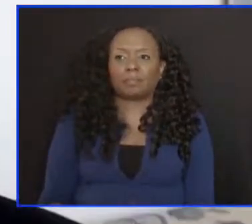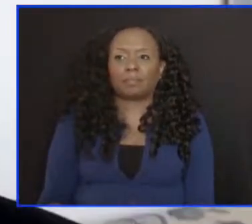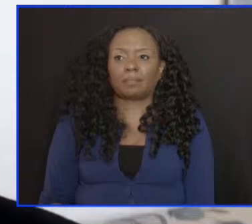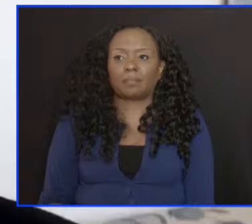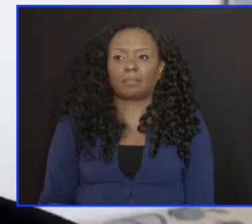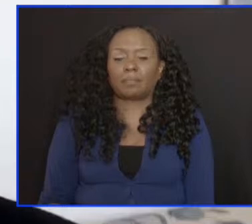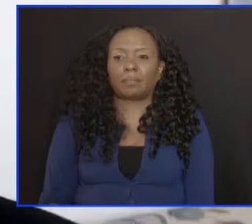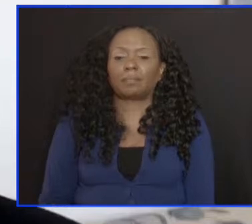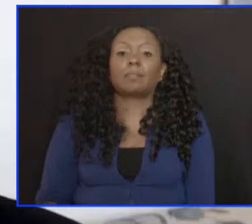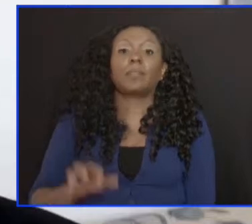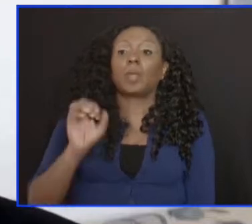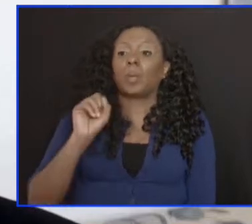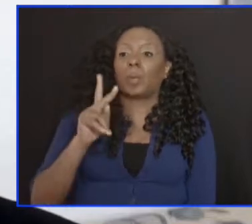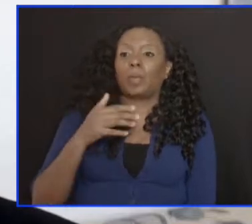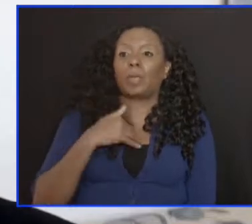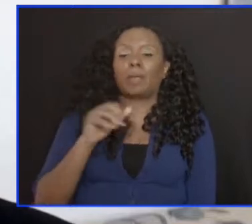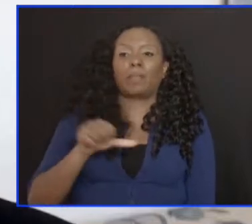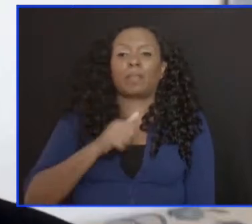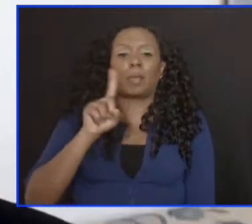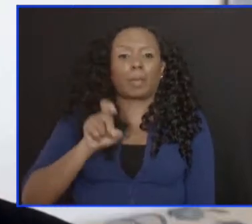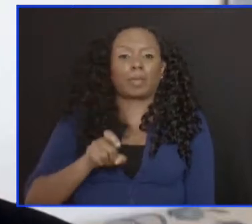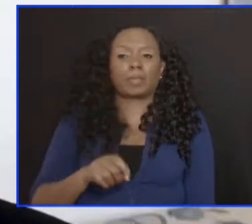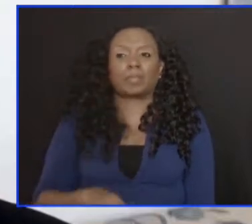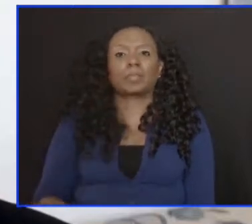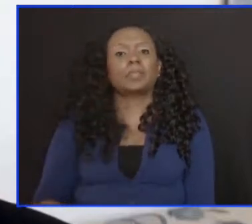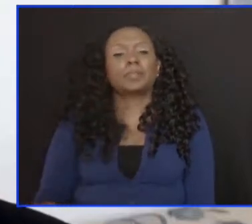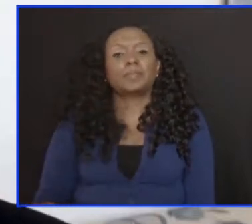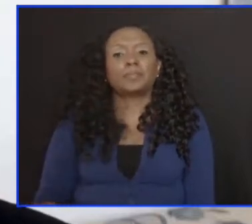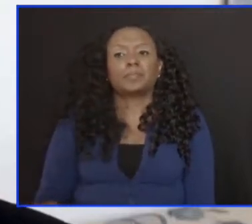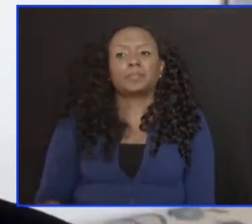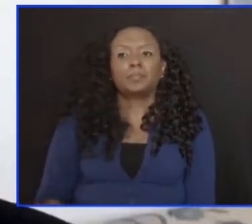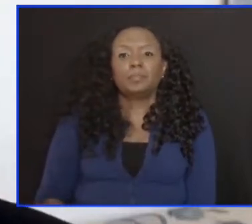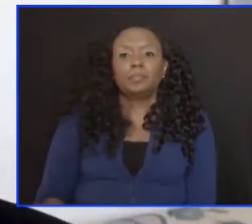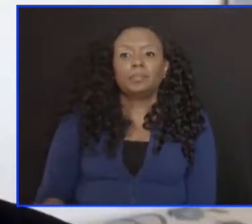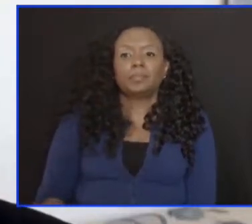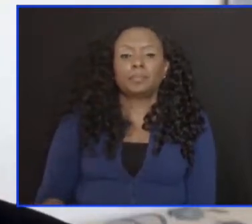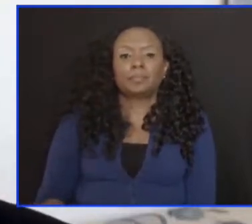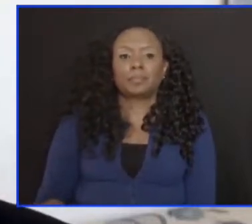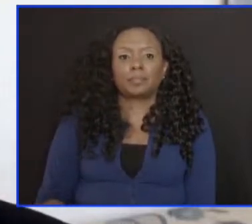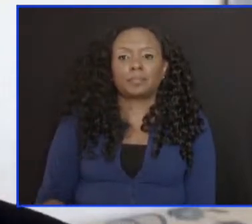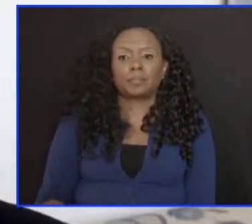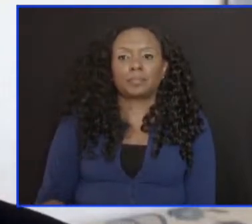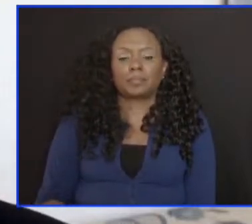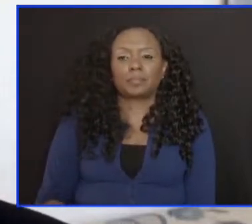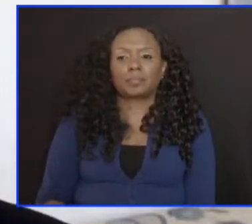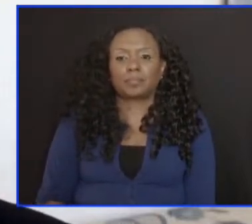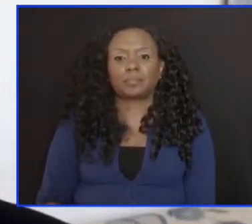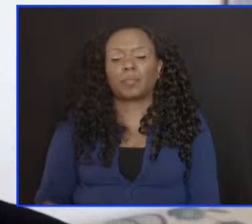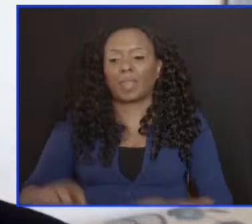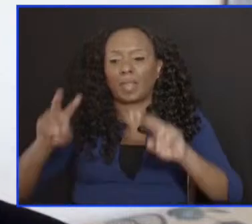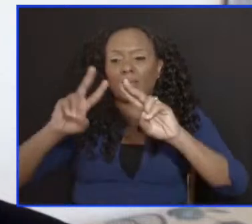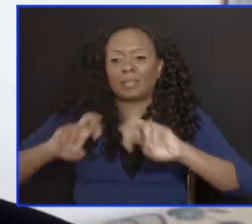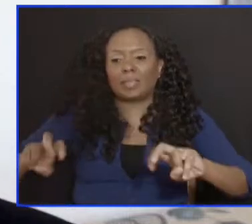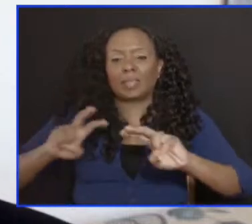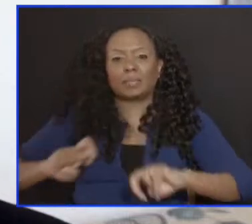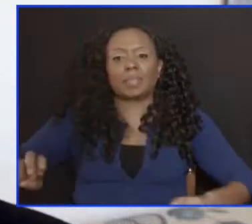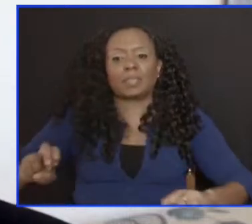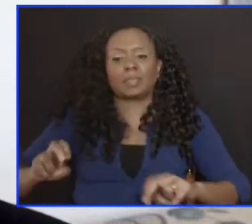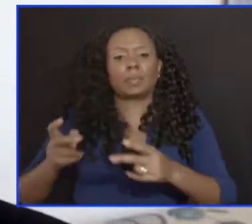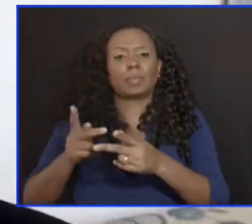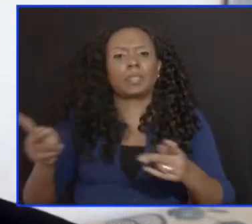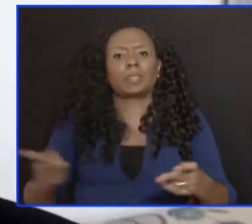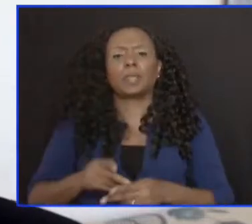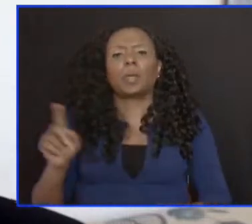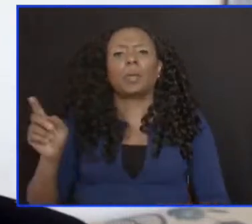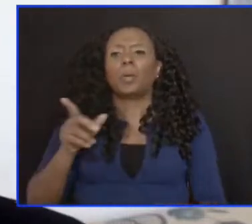Before there's a question here referring to your mention of assessment centers, and they want to know, where